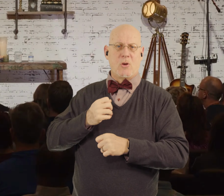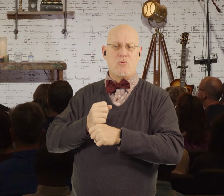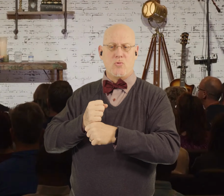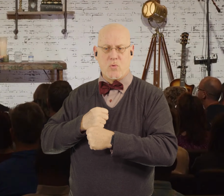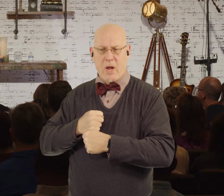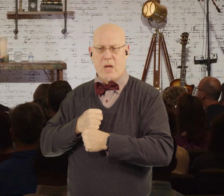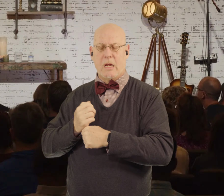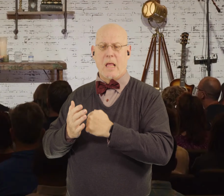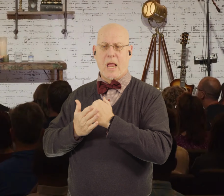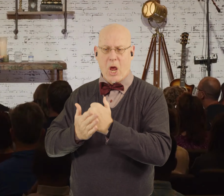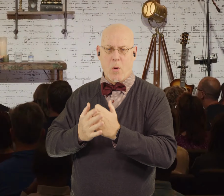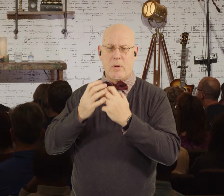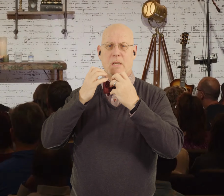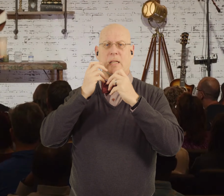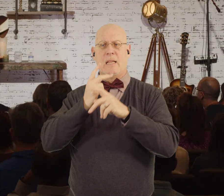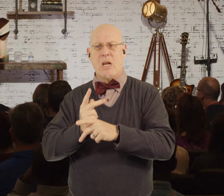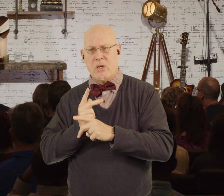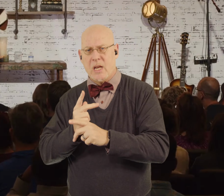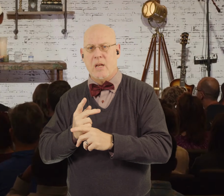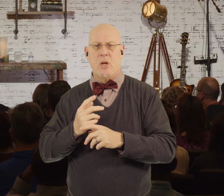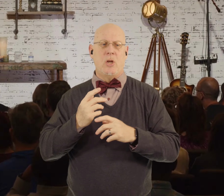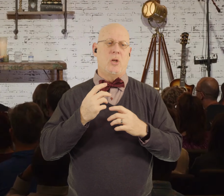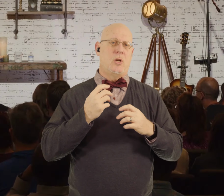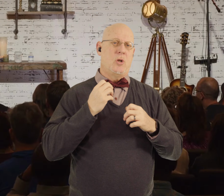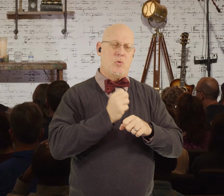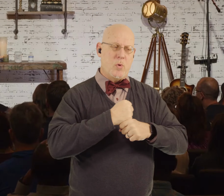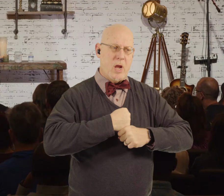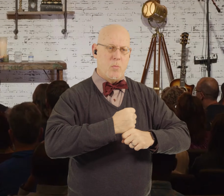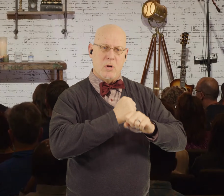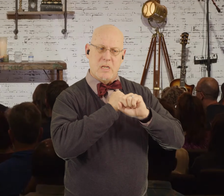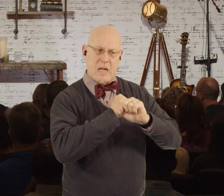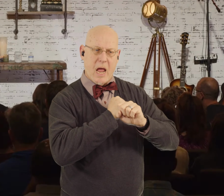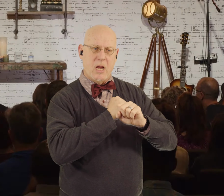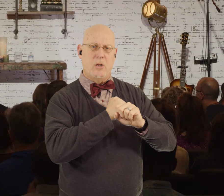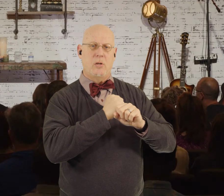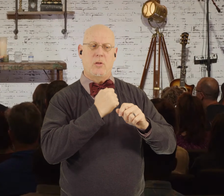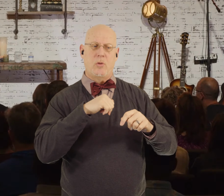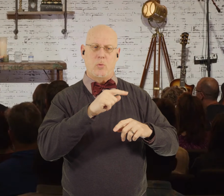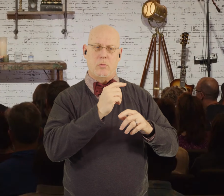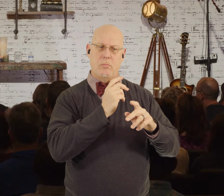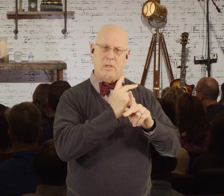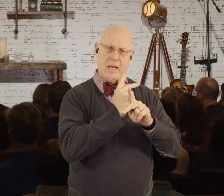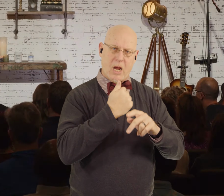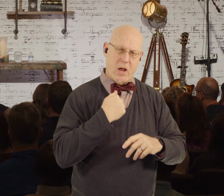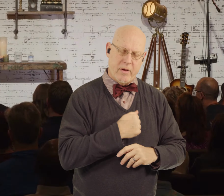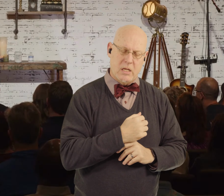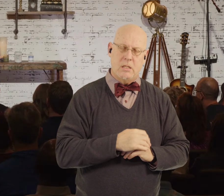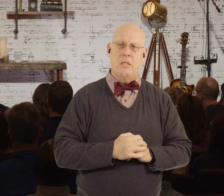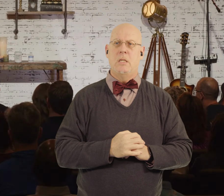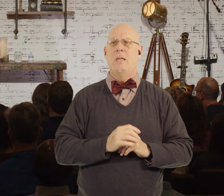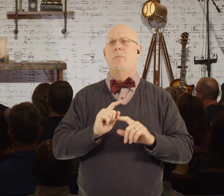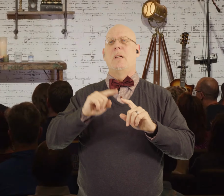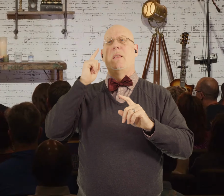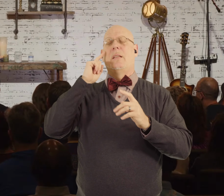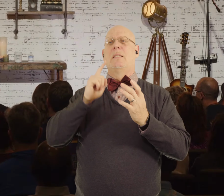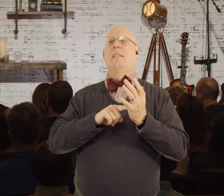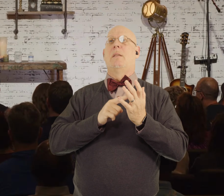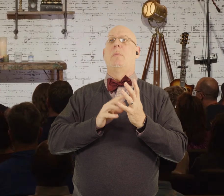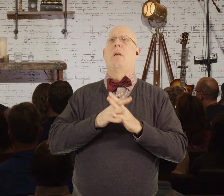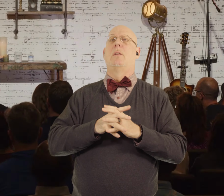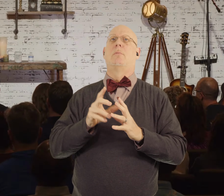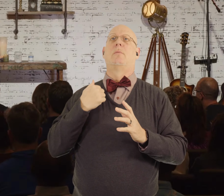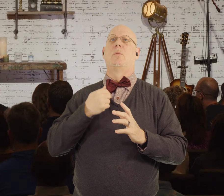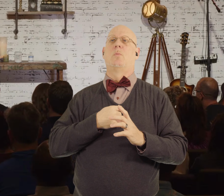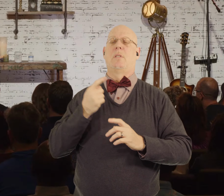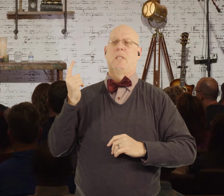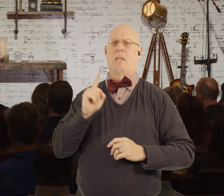that God has created helpers and caregivers, and he has created protectors and those who safeguard. But